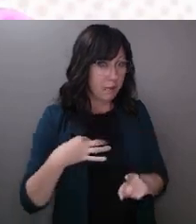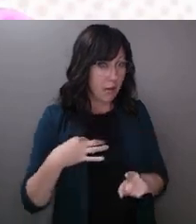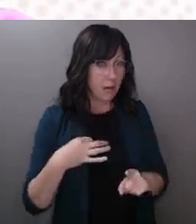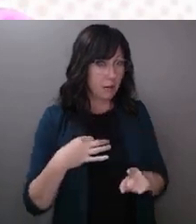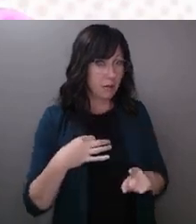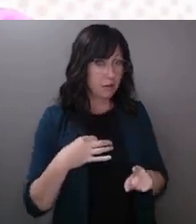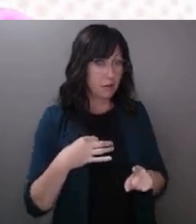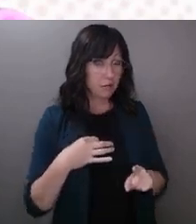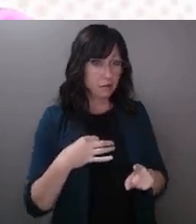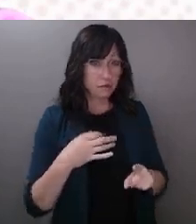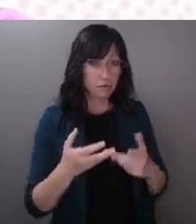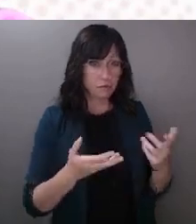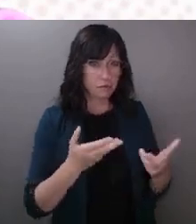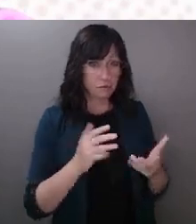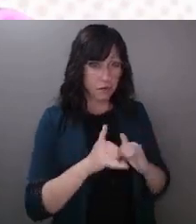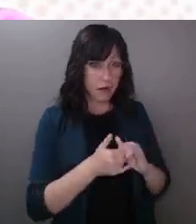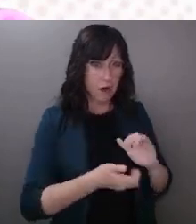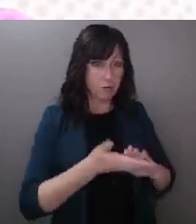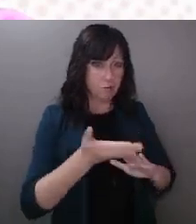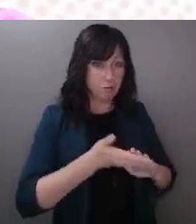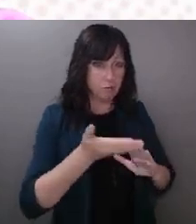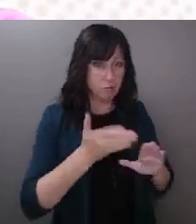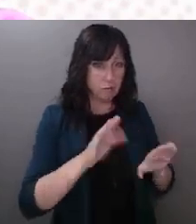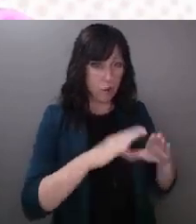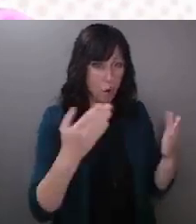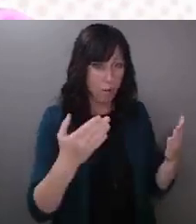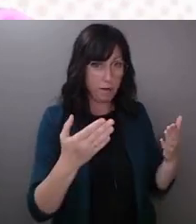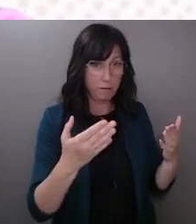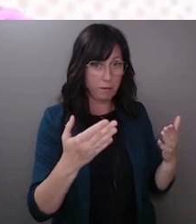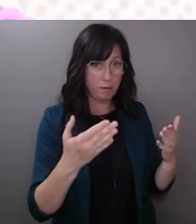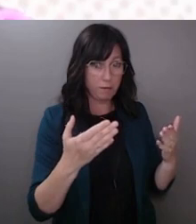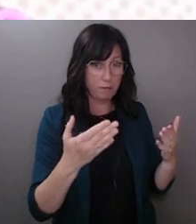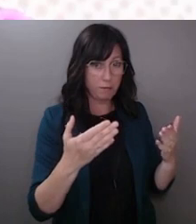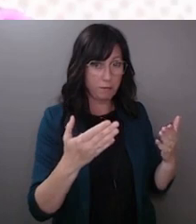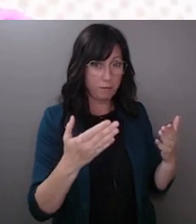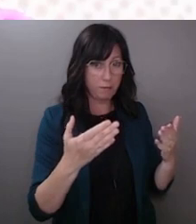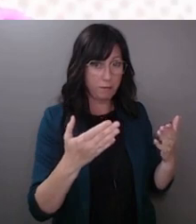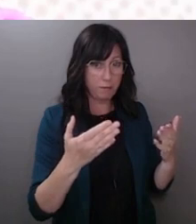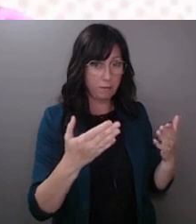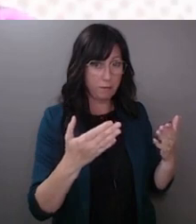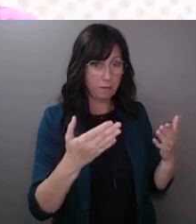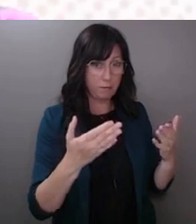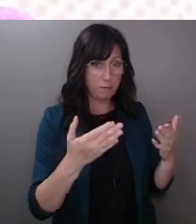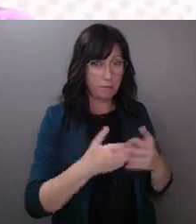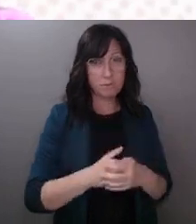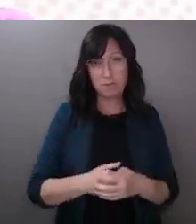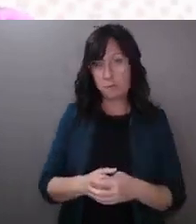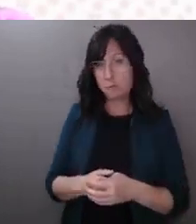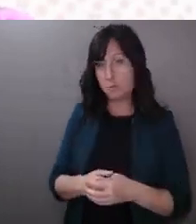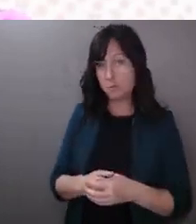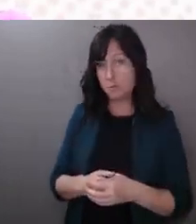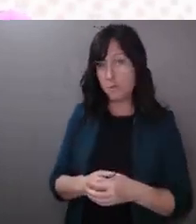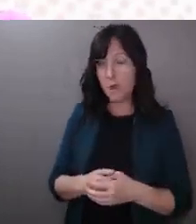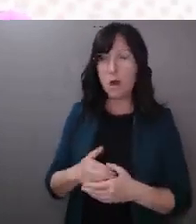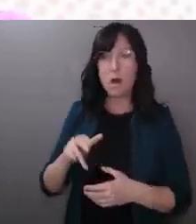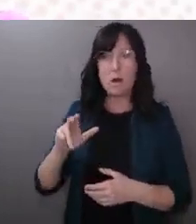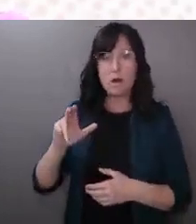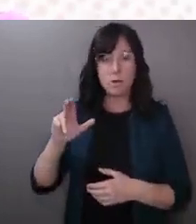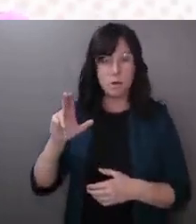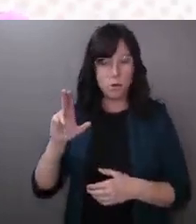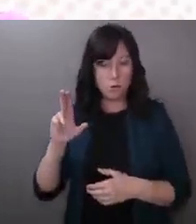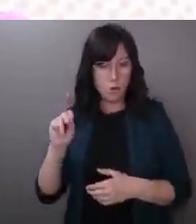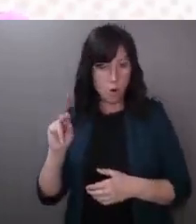back in service? Has that impacted the progress at all, though? The short answer is no.